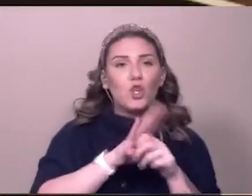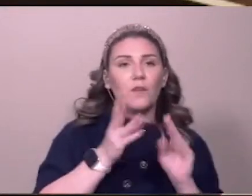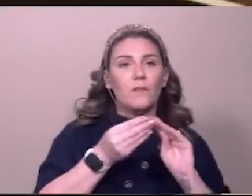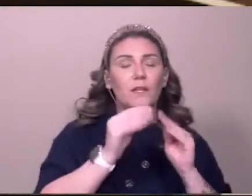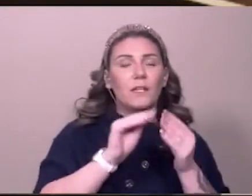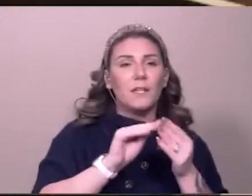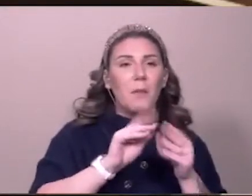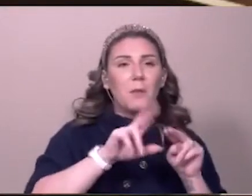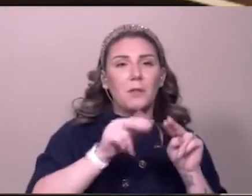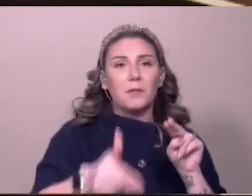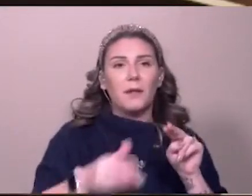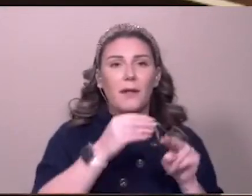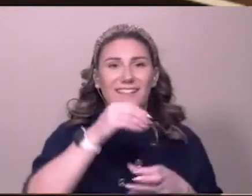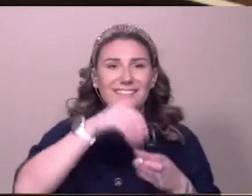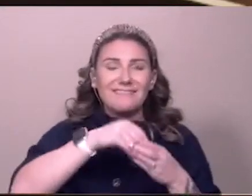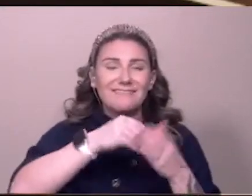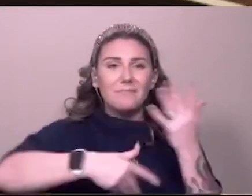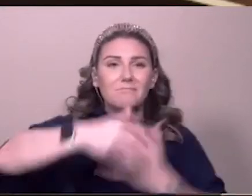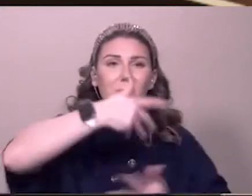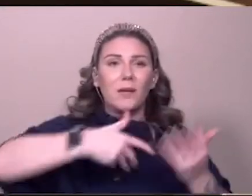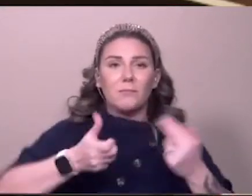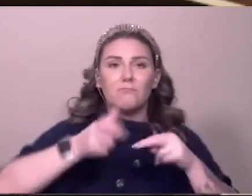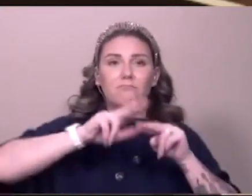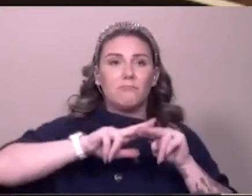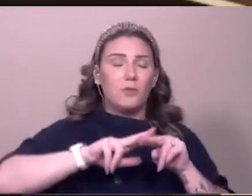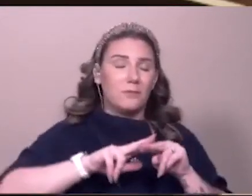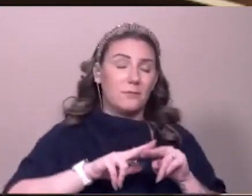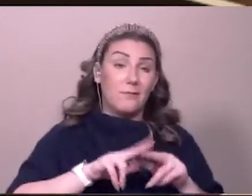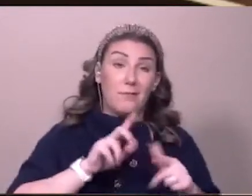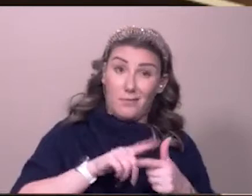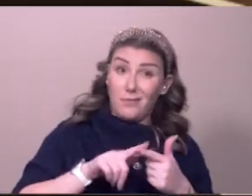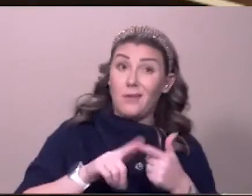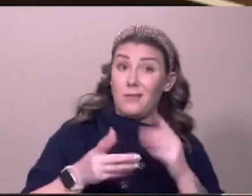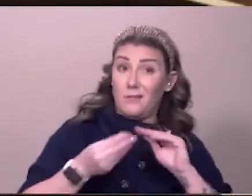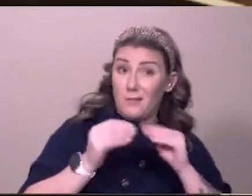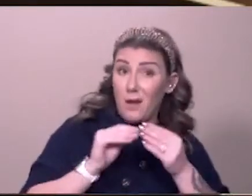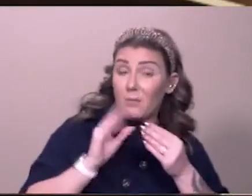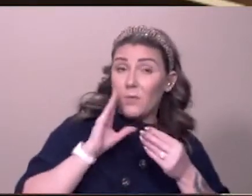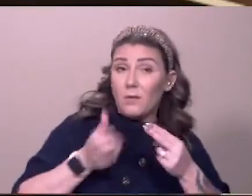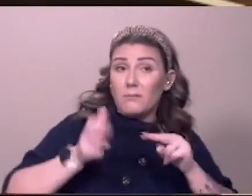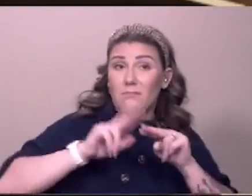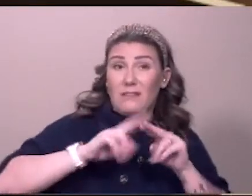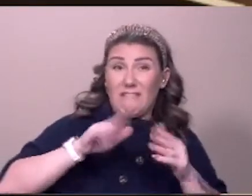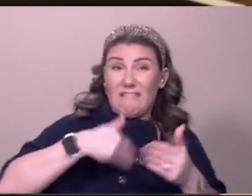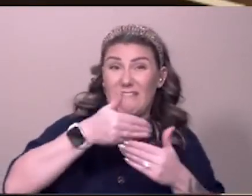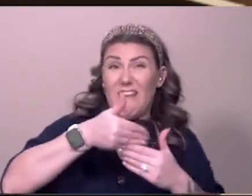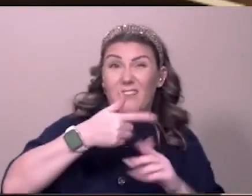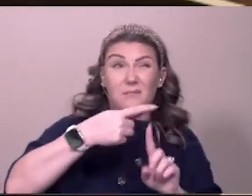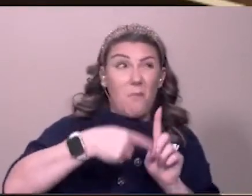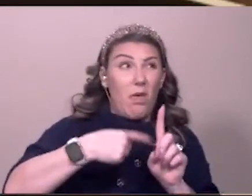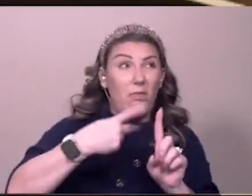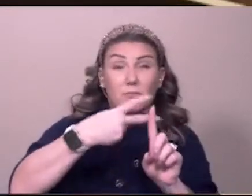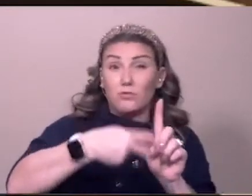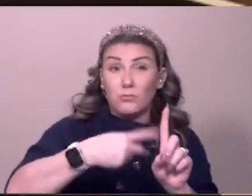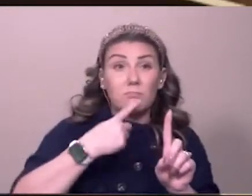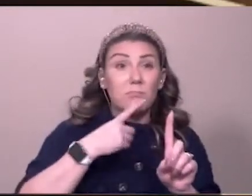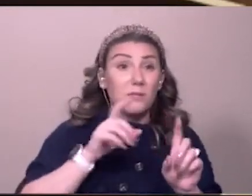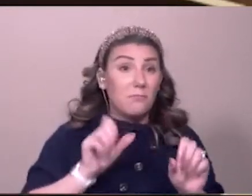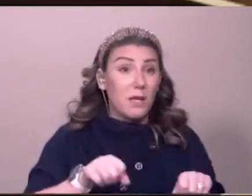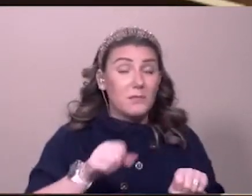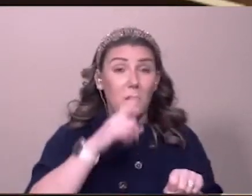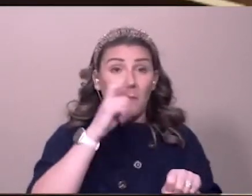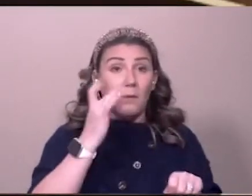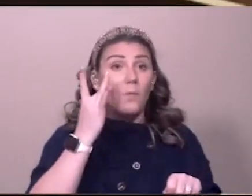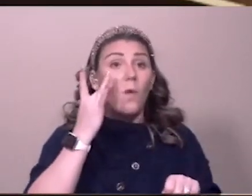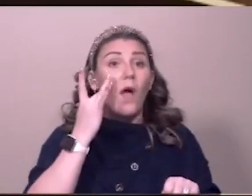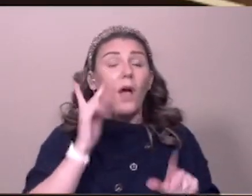gatherings start increasing in numbers in the next month or two. It's certainly possible because people have not been